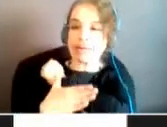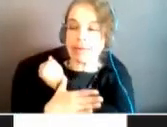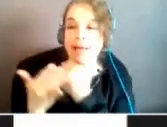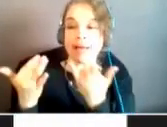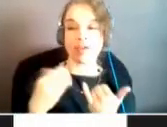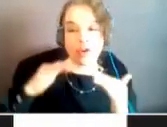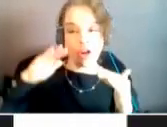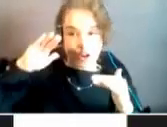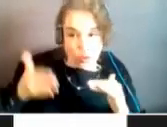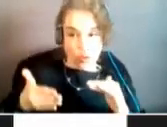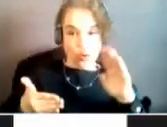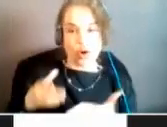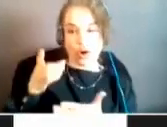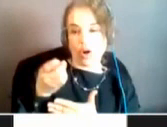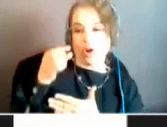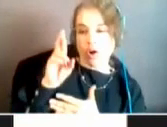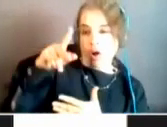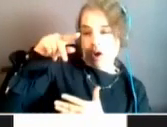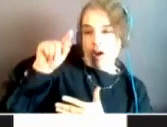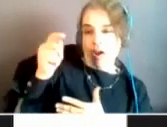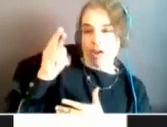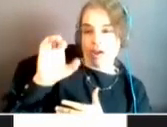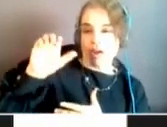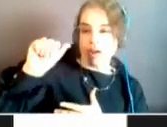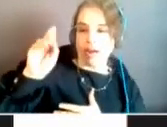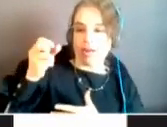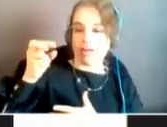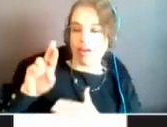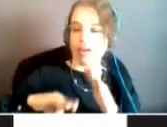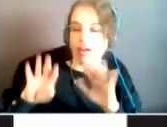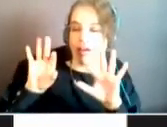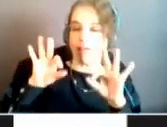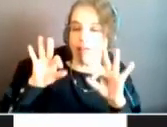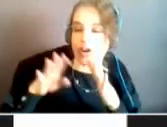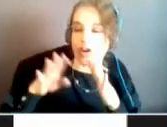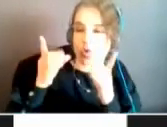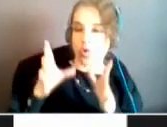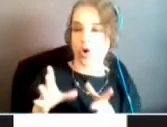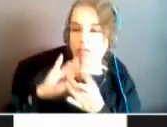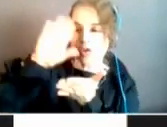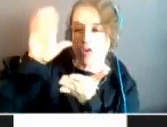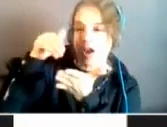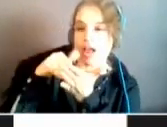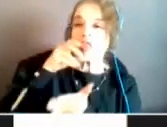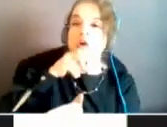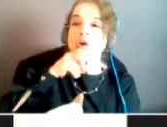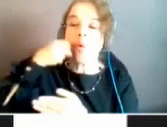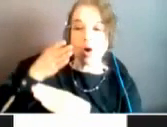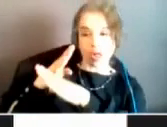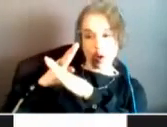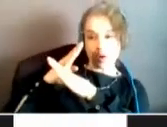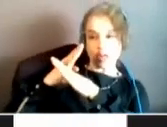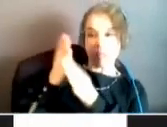like to introduce Dr. Patrick Arbour, who is the founder of the Friendship Line and the director of the Center of Elderly Prevention and